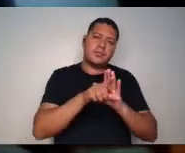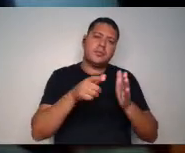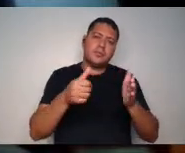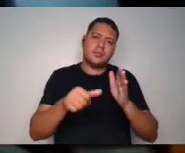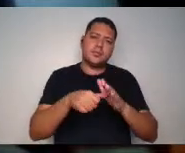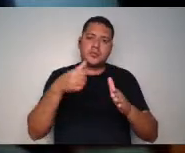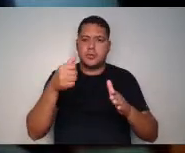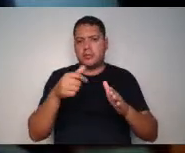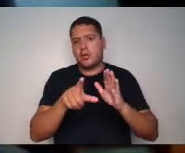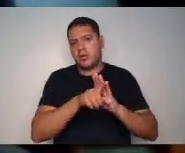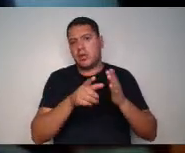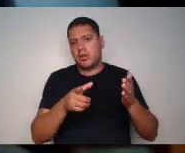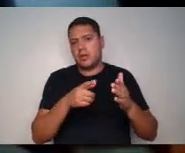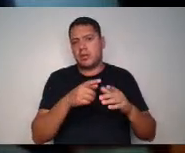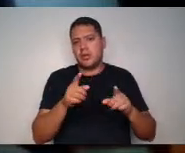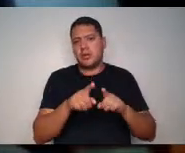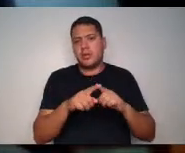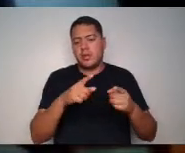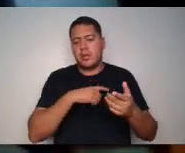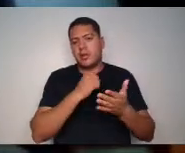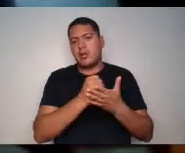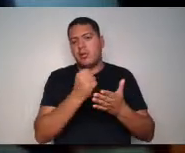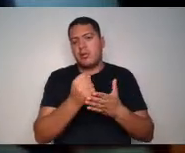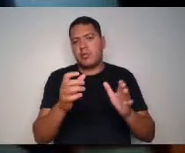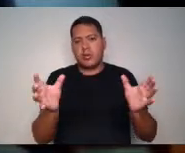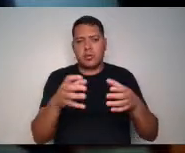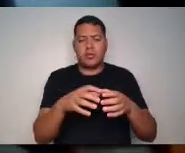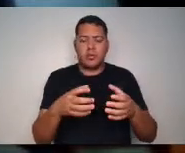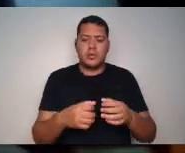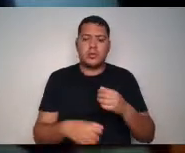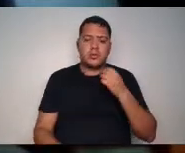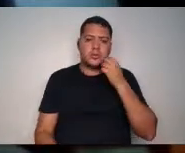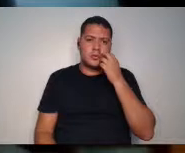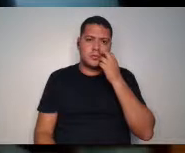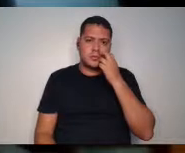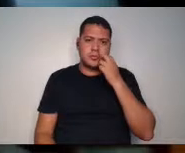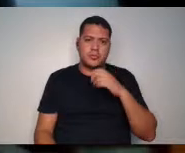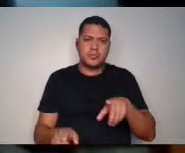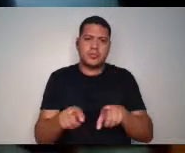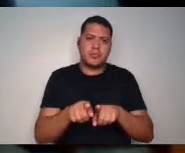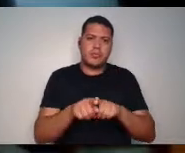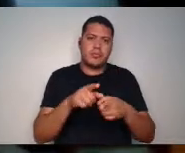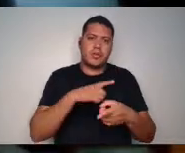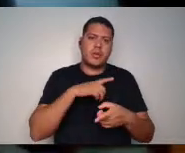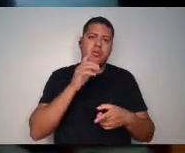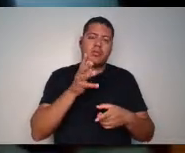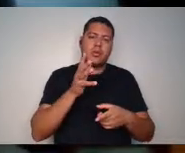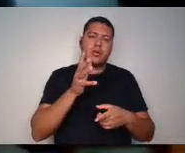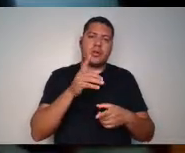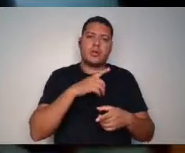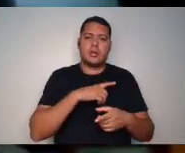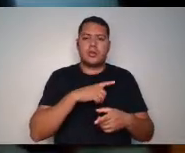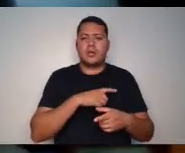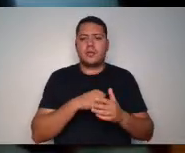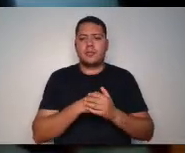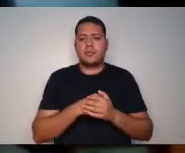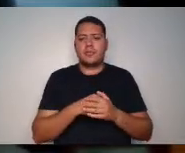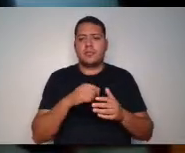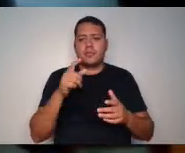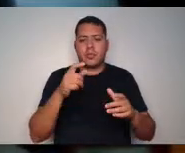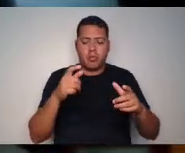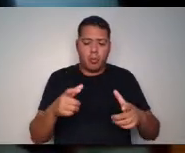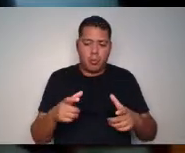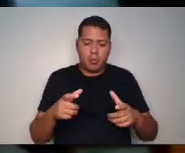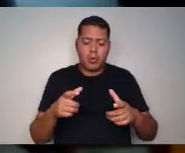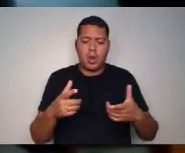humans, we have to regulate this. And we also have the hiring of regulation and the legislation that is